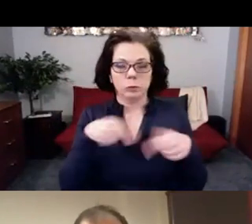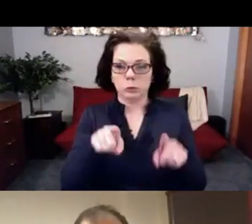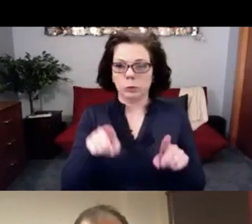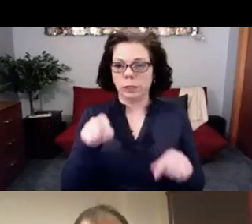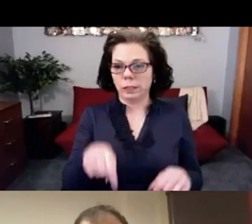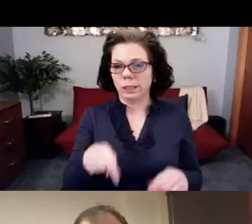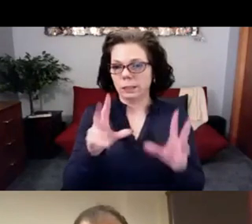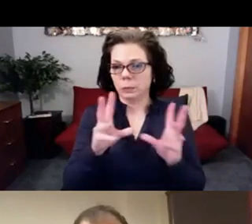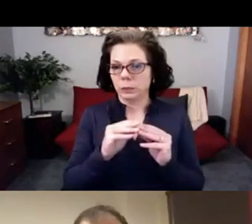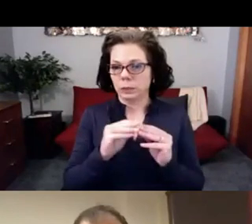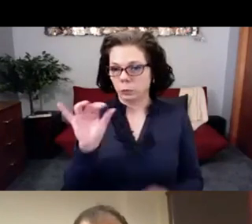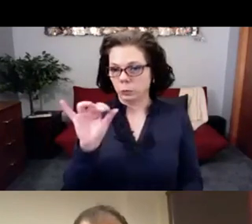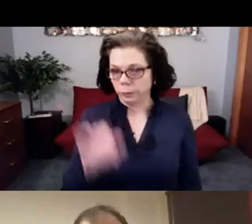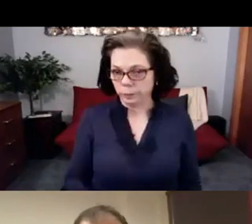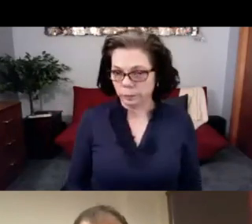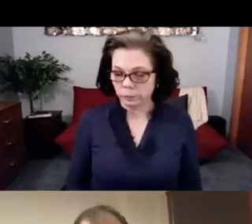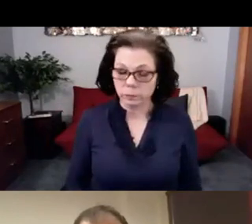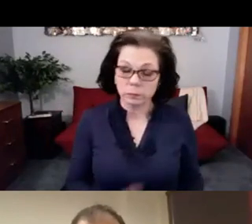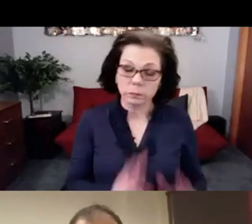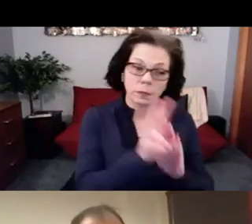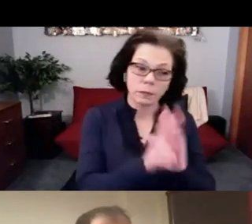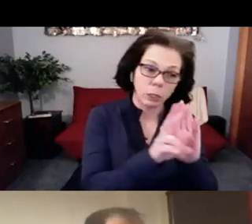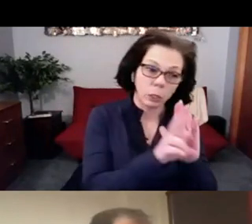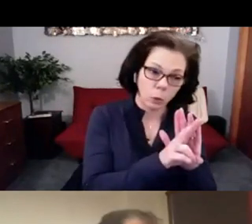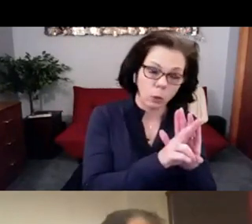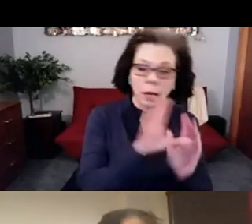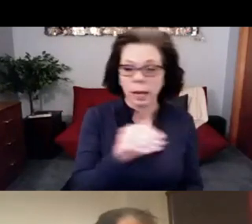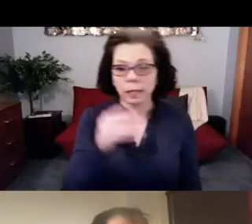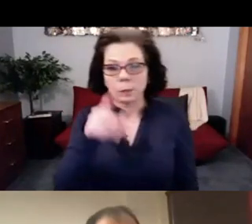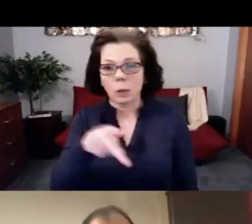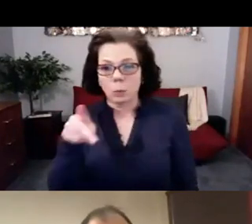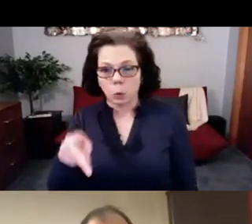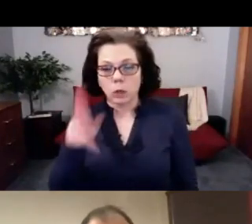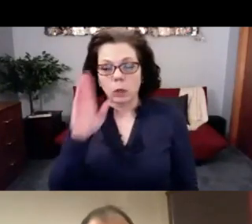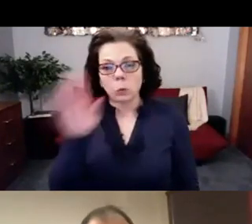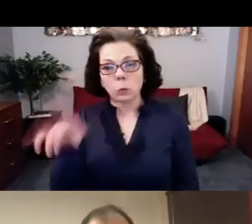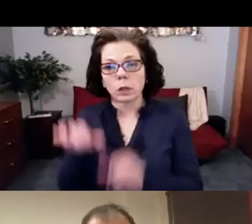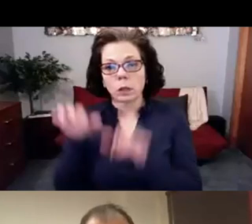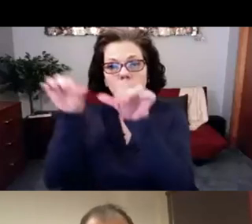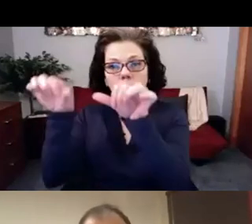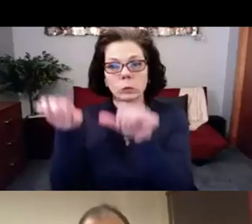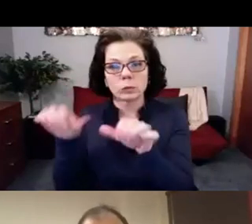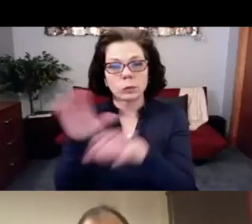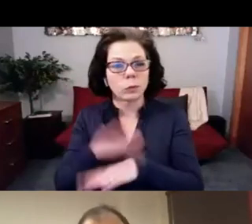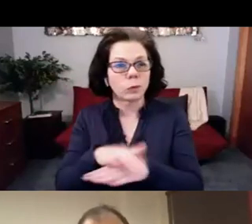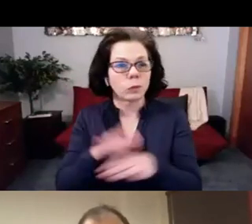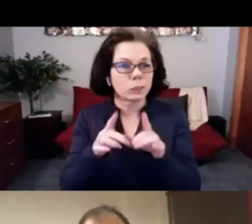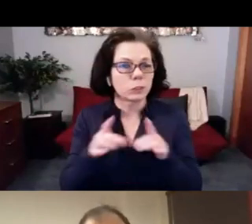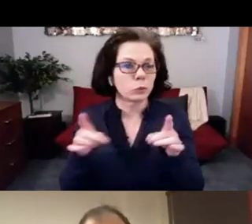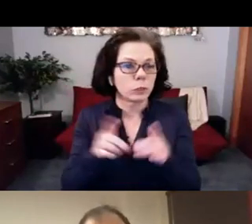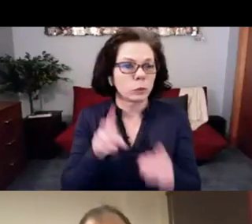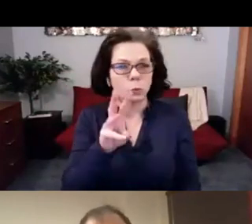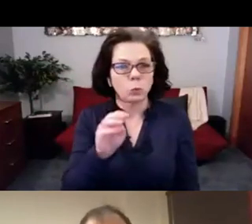well. Both the video and the PowerPoint presentation will be posted on our district website under the district